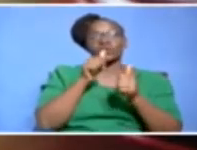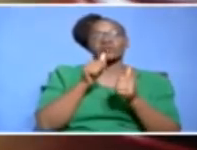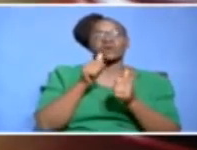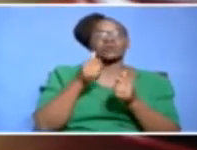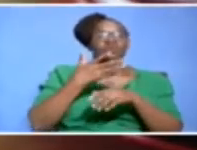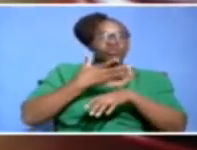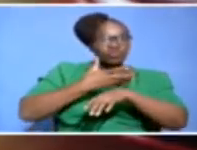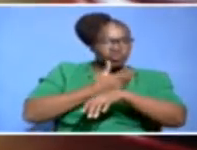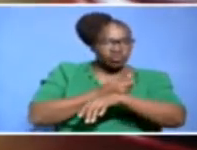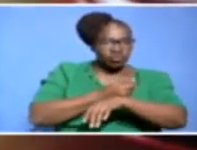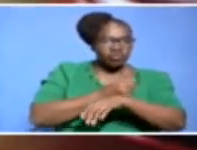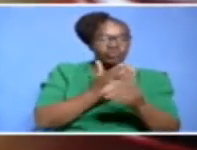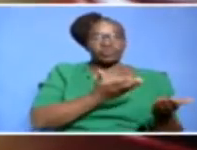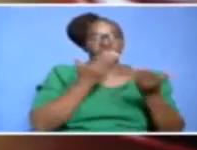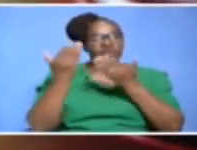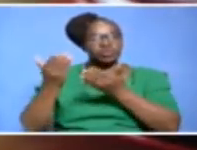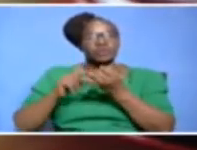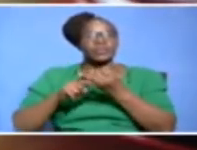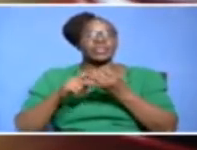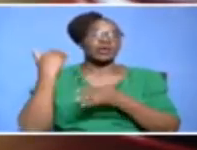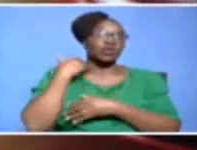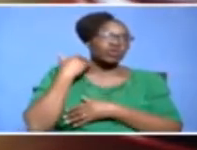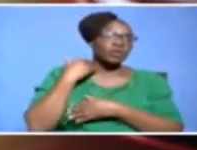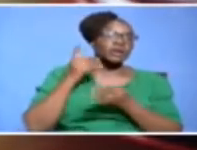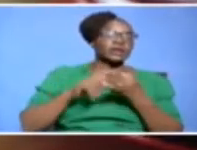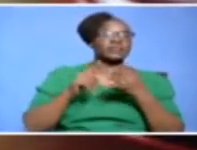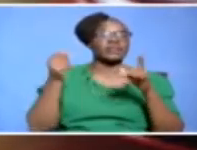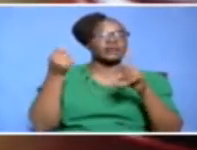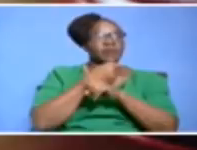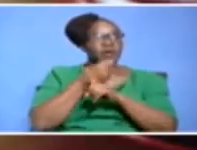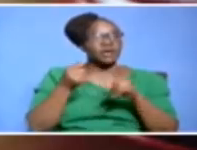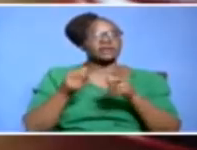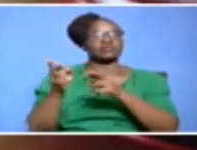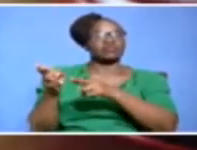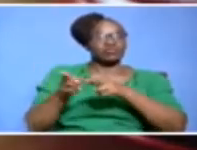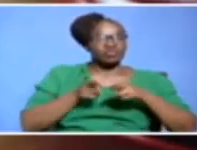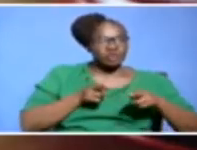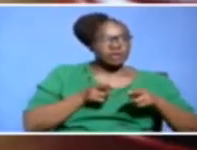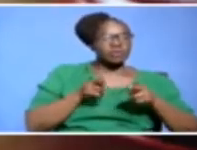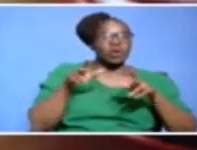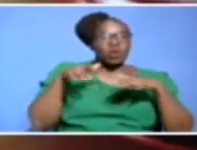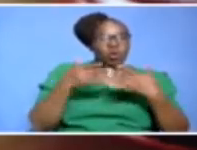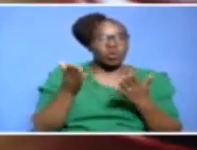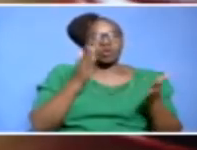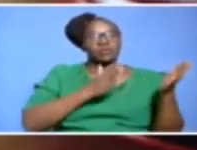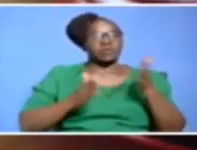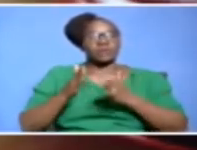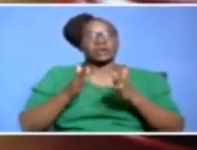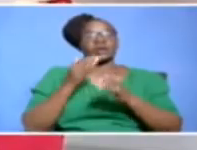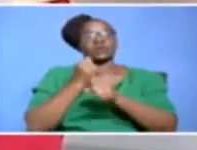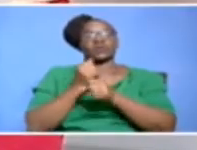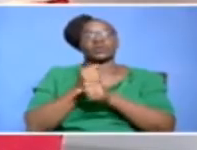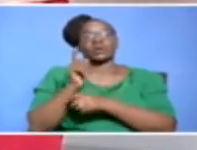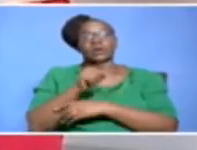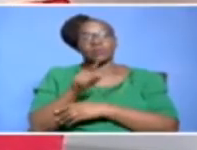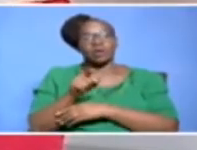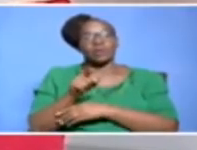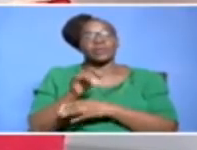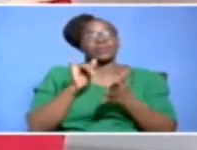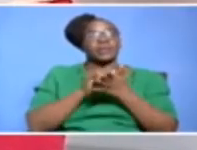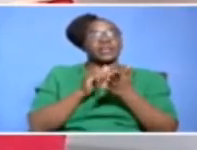trafficking, robbery with violence, stealing, defilement, or preparation to commit an offense. Now,